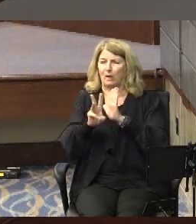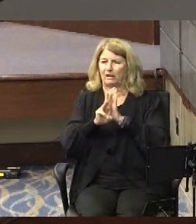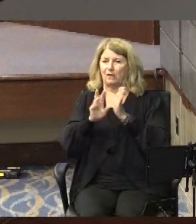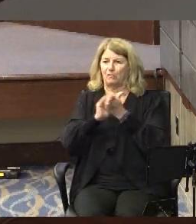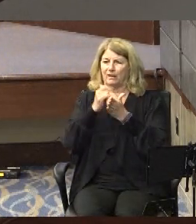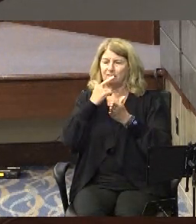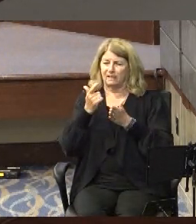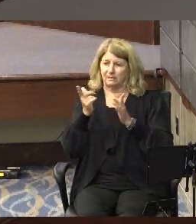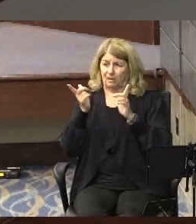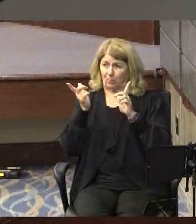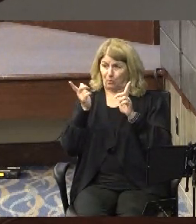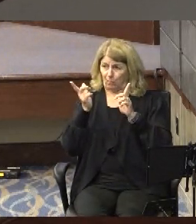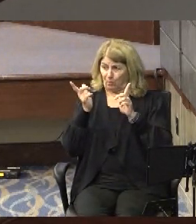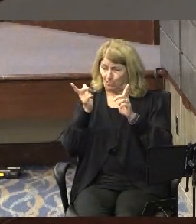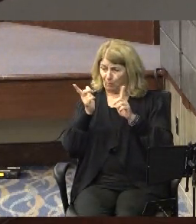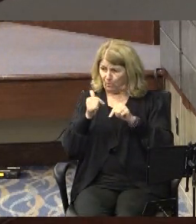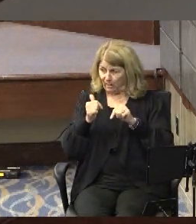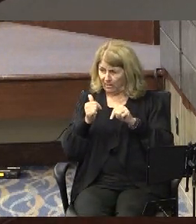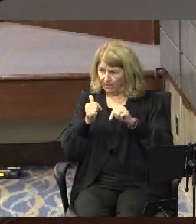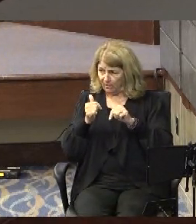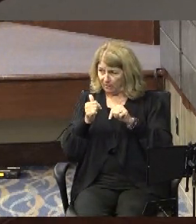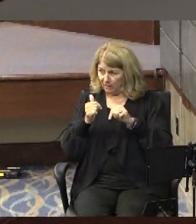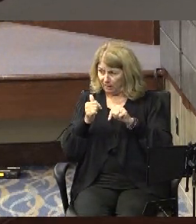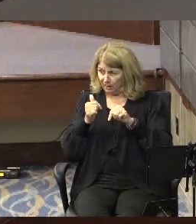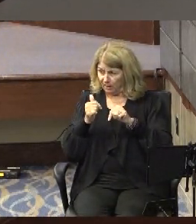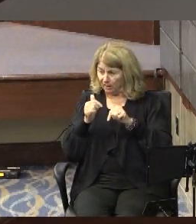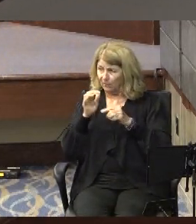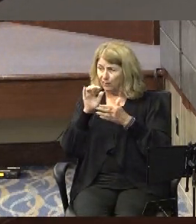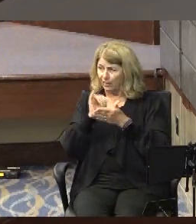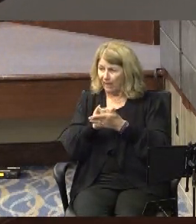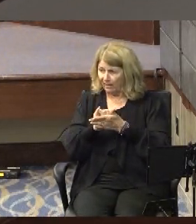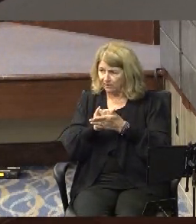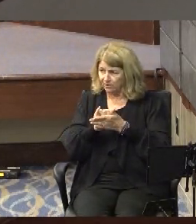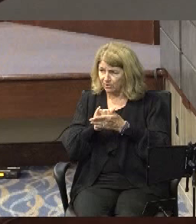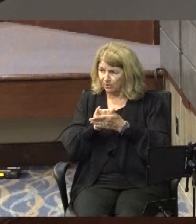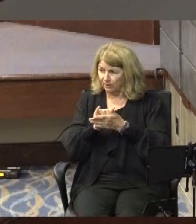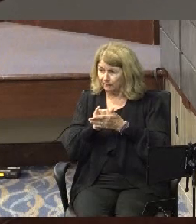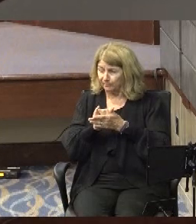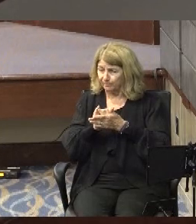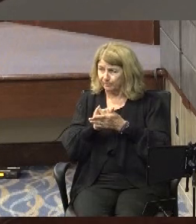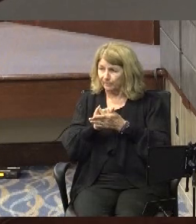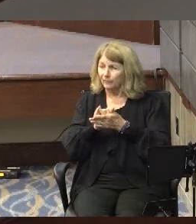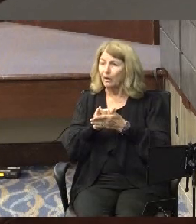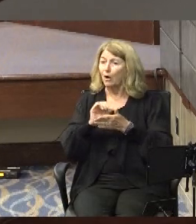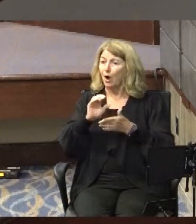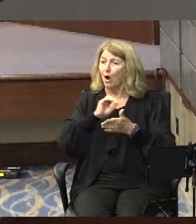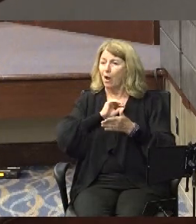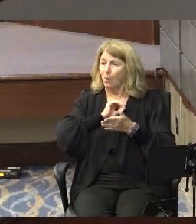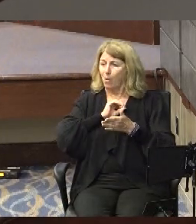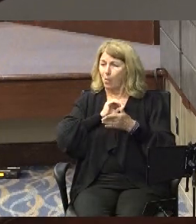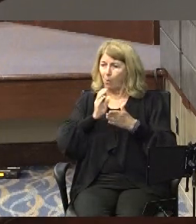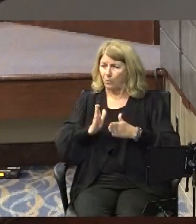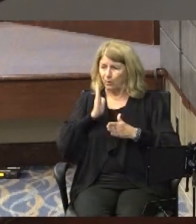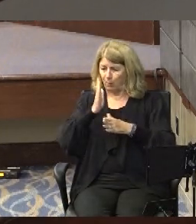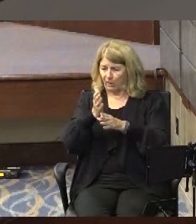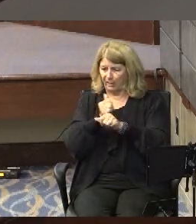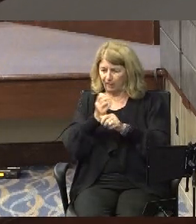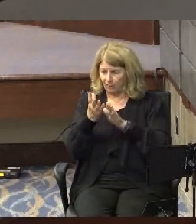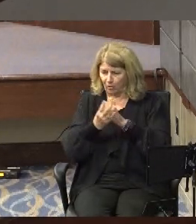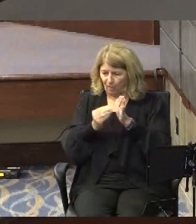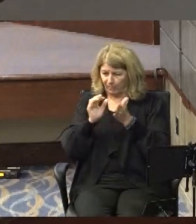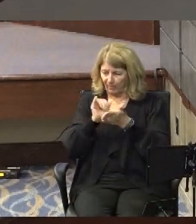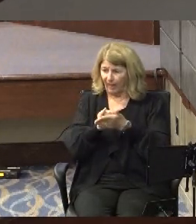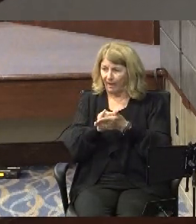once a property gets a certificate of occupancy, the owner gets a copy of that.